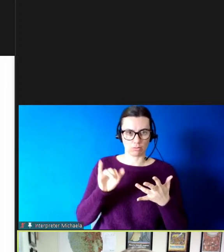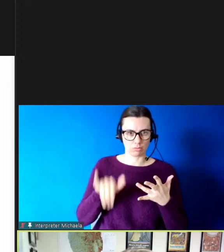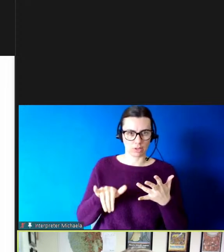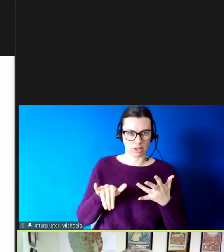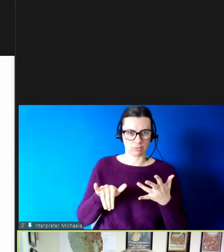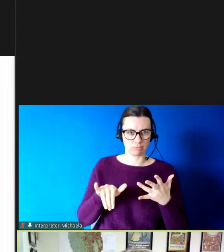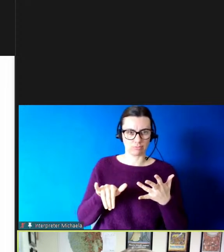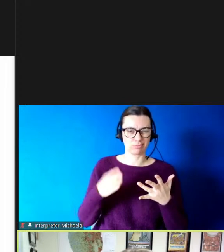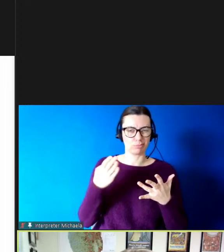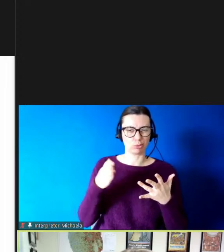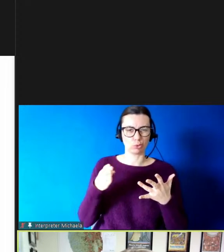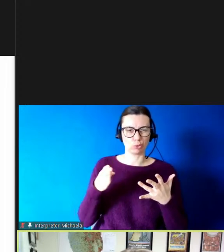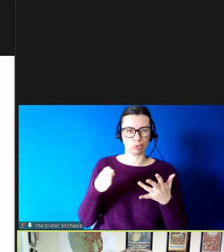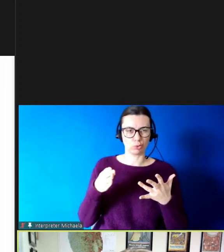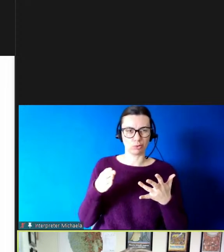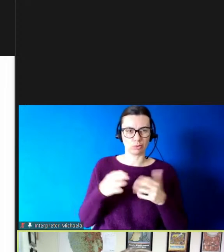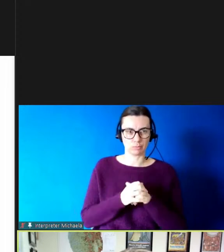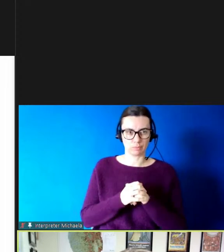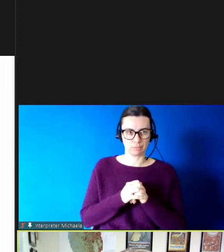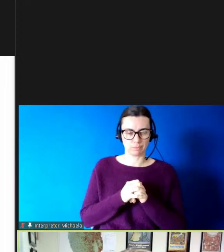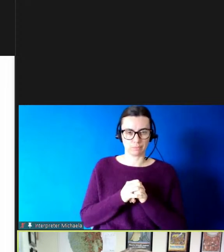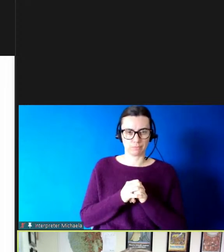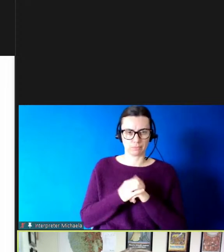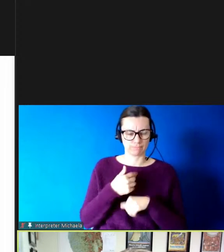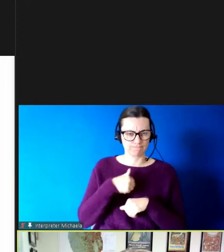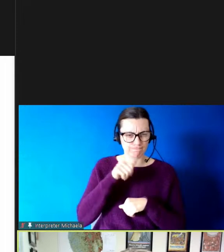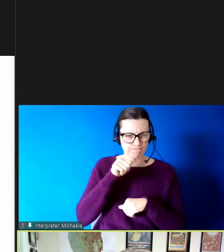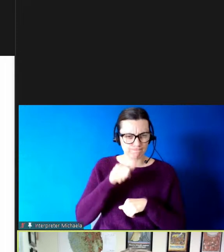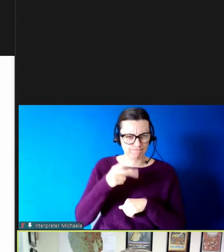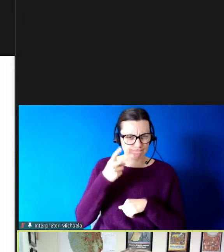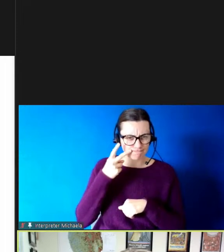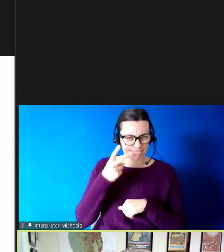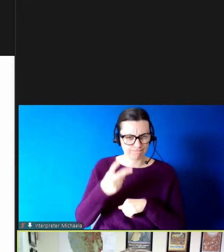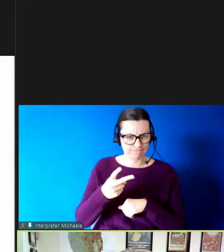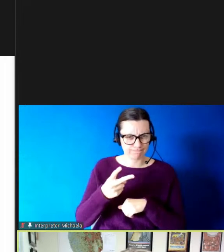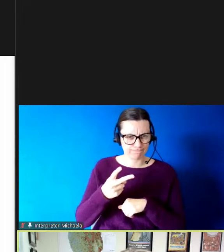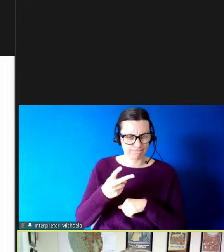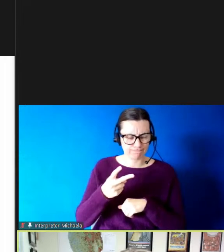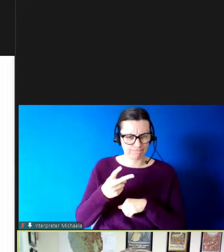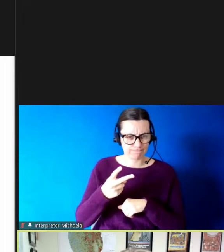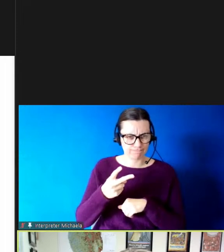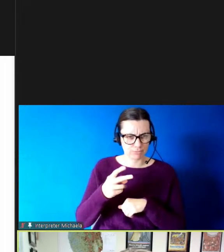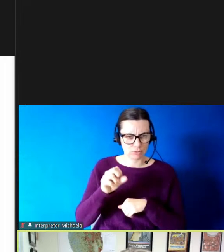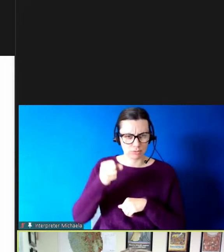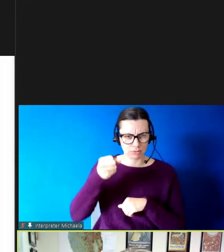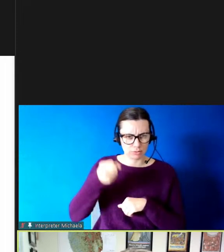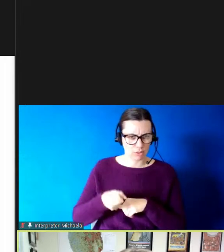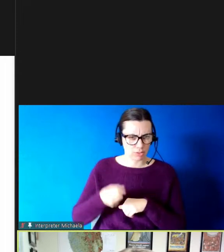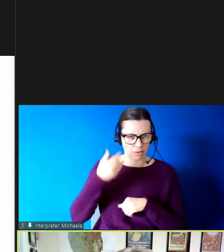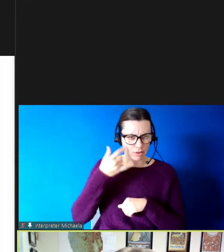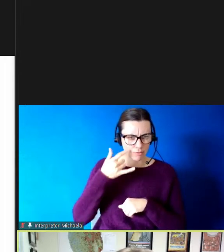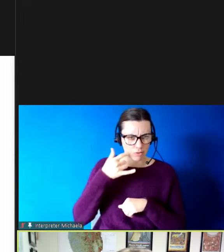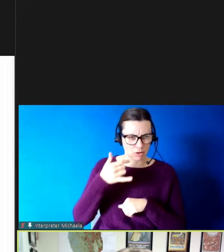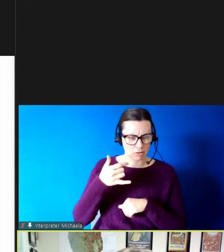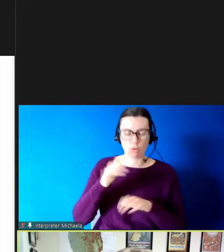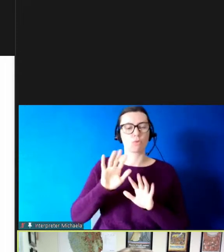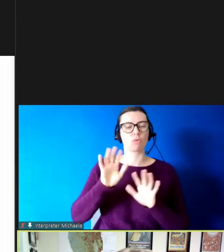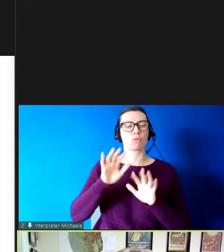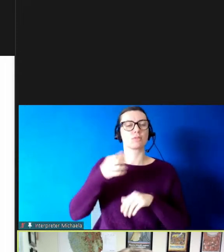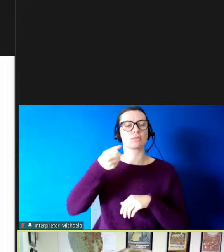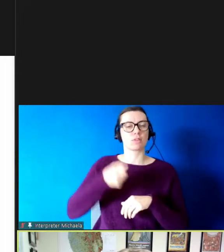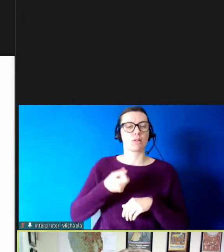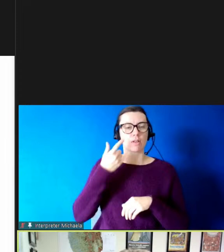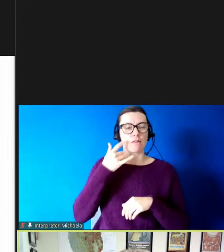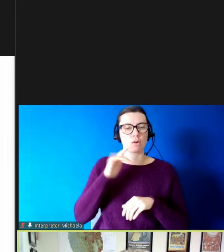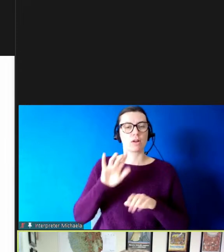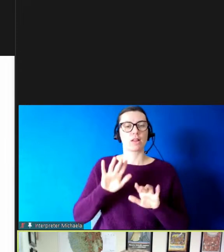the blue, and I'm not seeing Southern California. Southern California is light